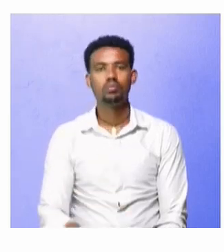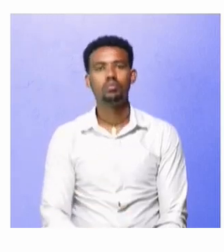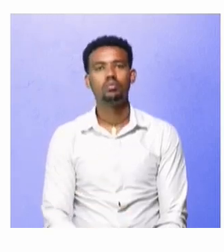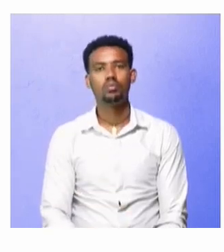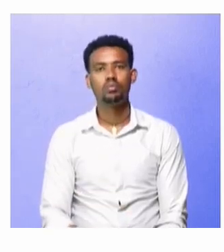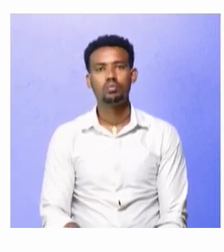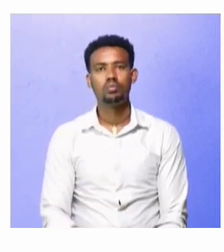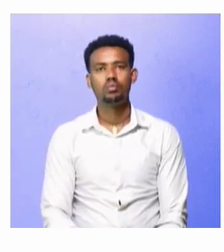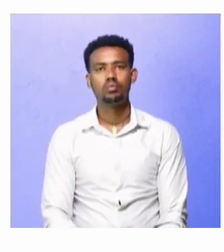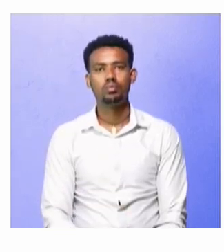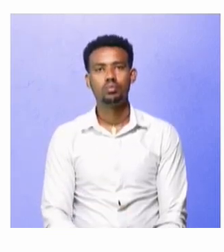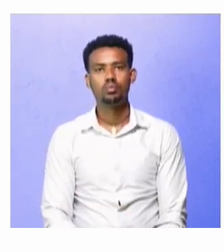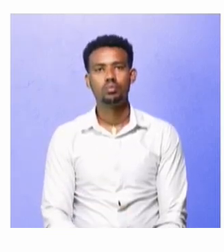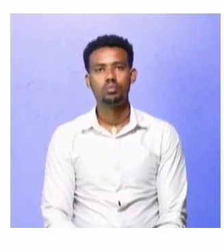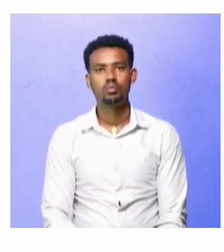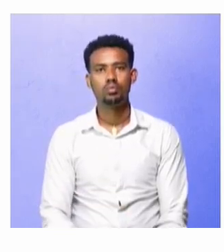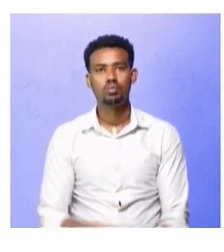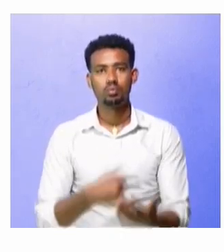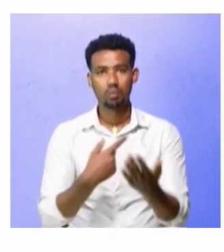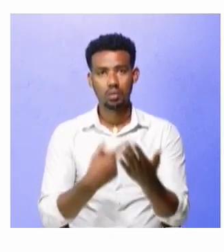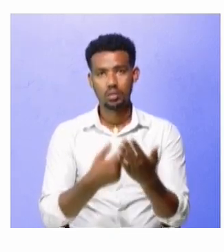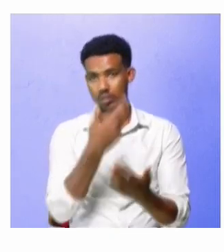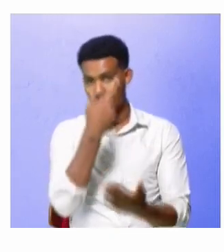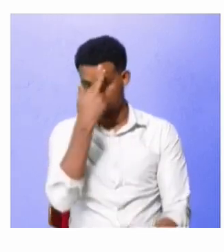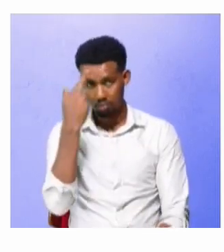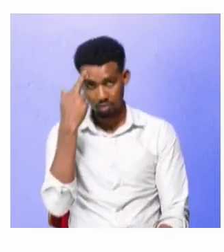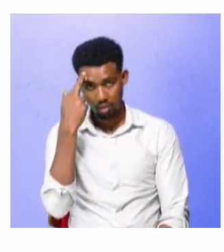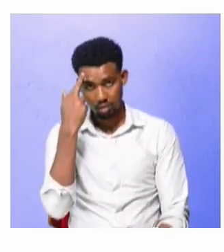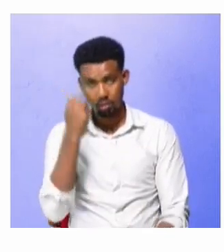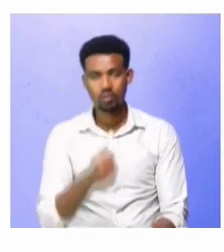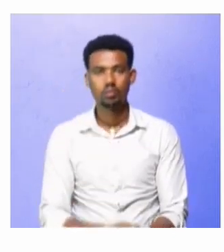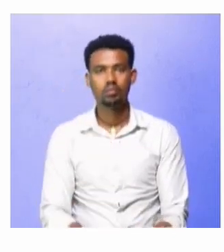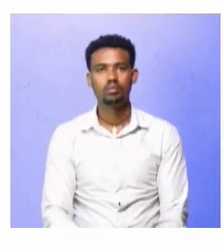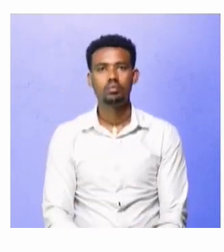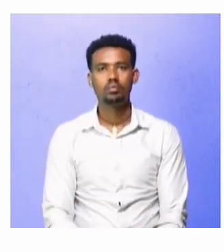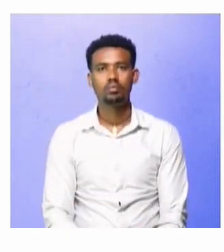of, due to,